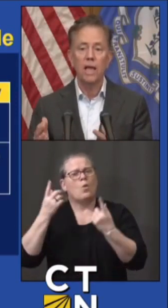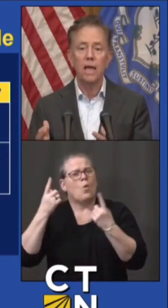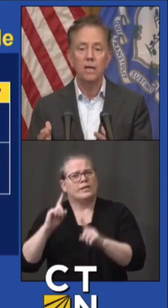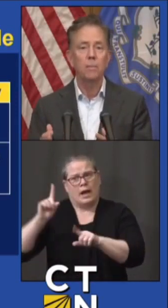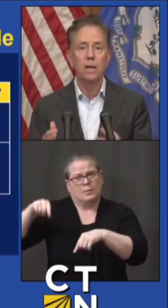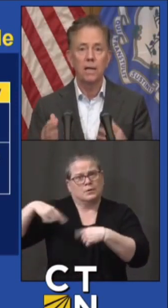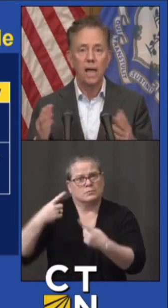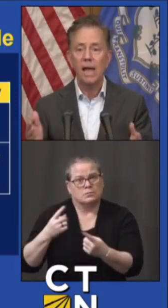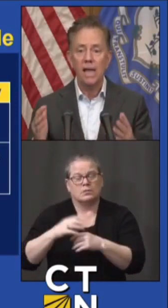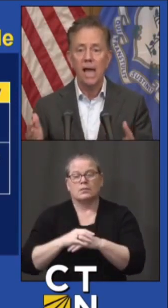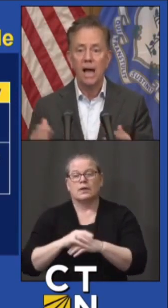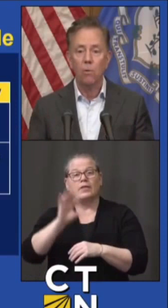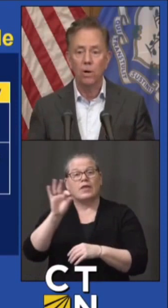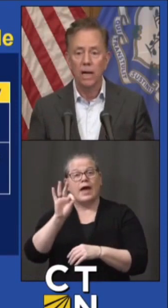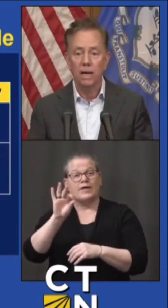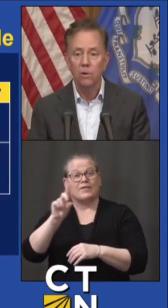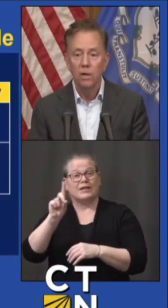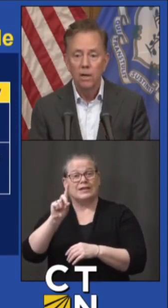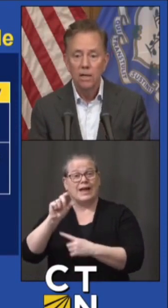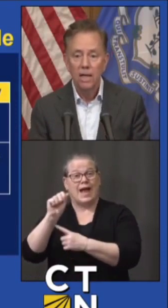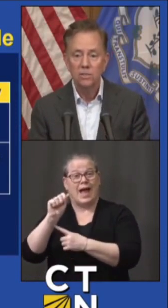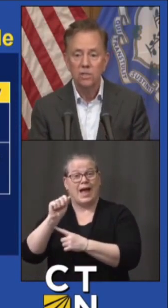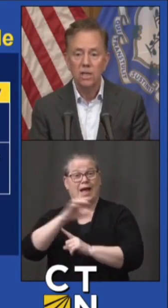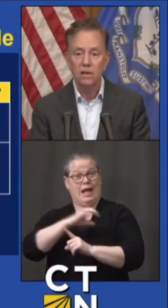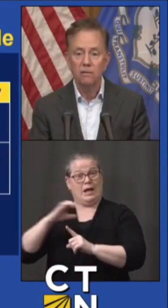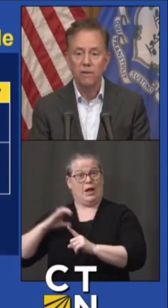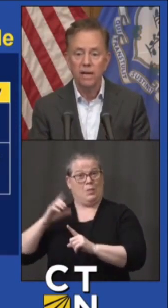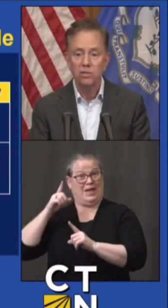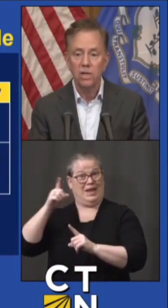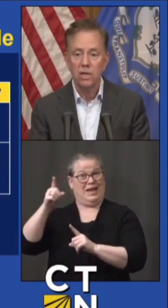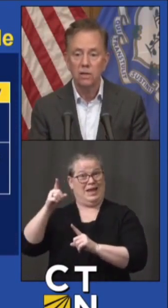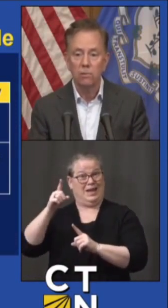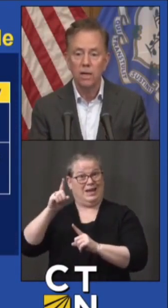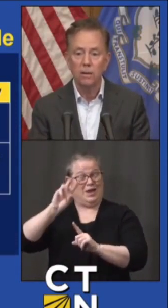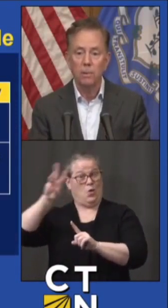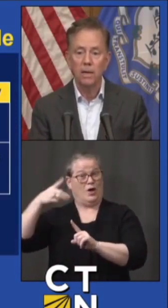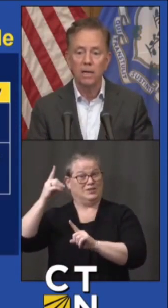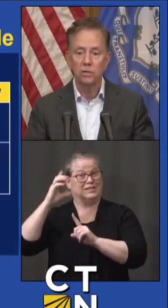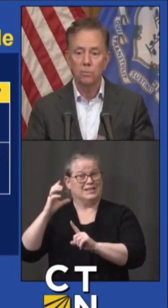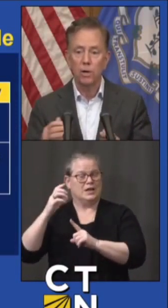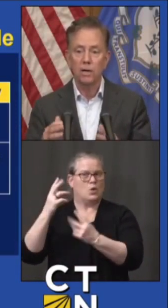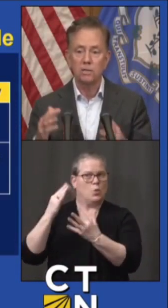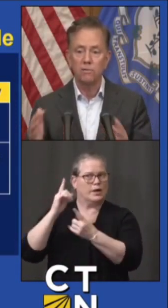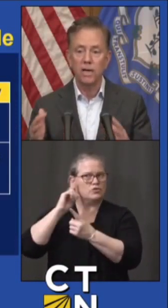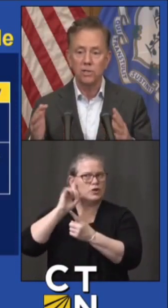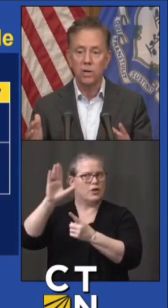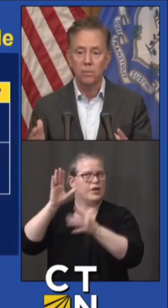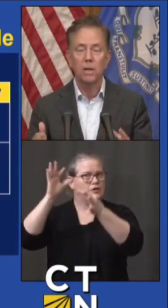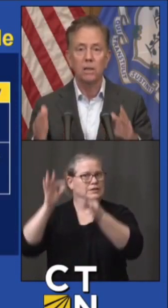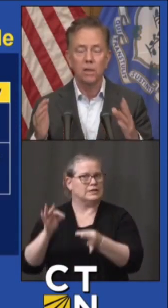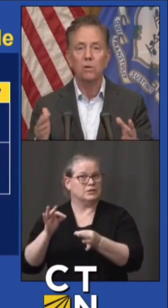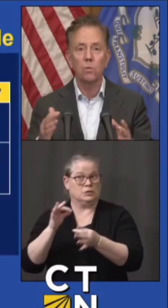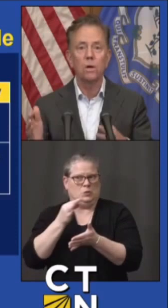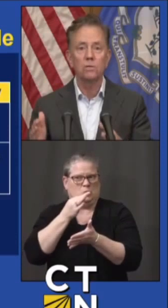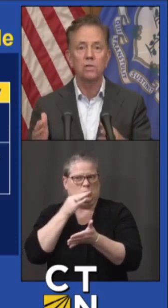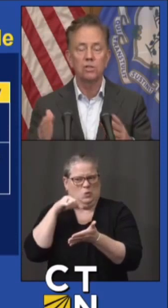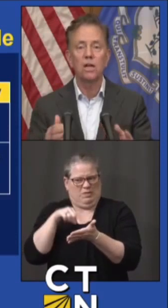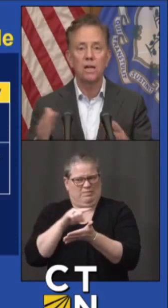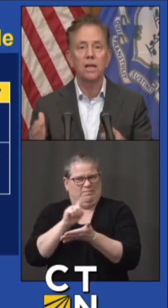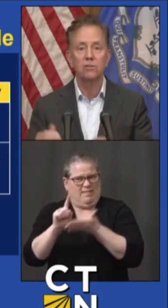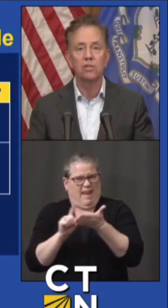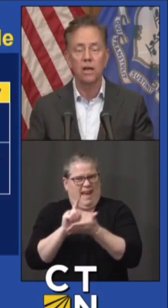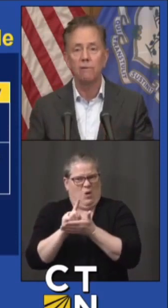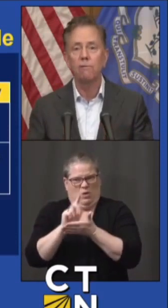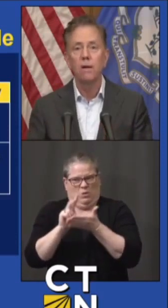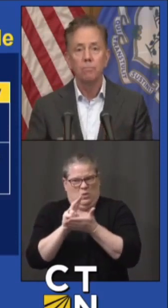the FDA committee any hour now. That's the Vaccine-Related Biological Products Advisory Committee. They're the ones that